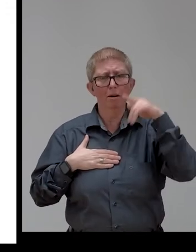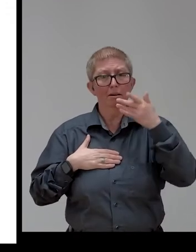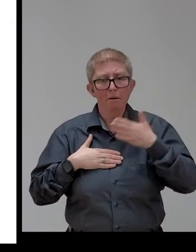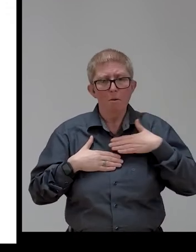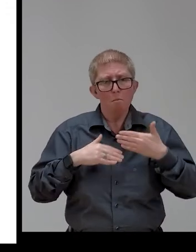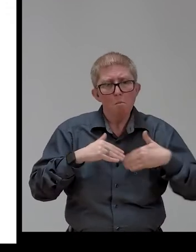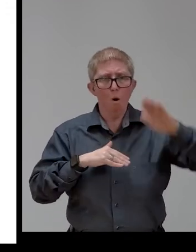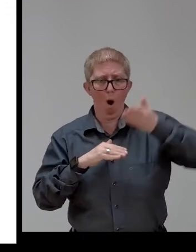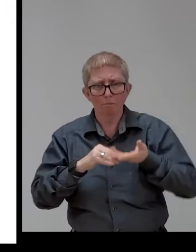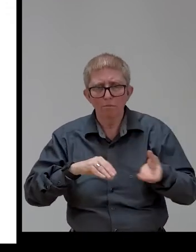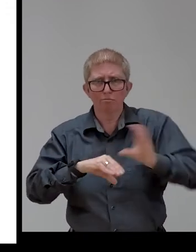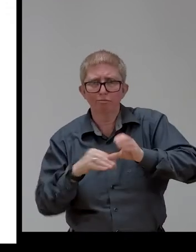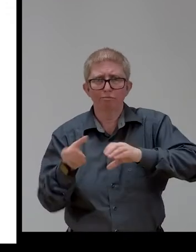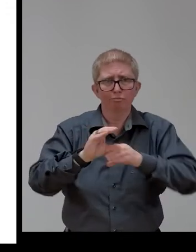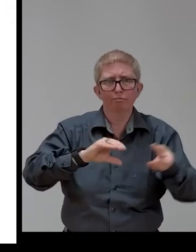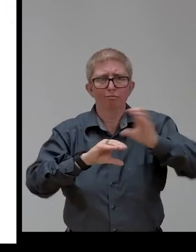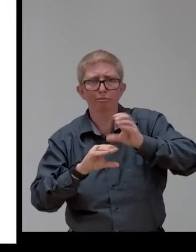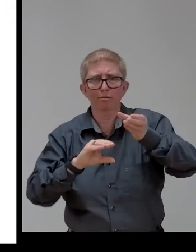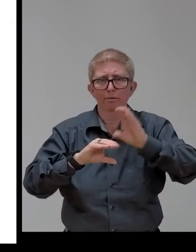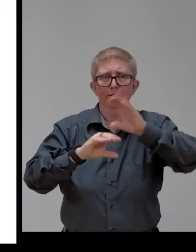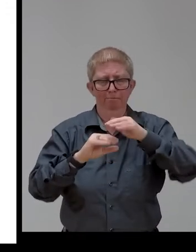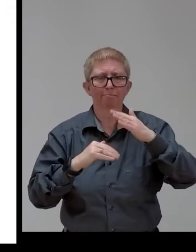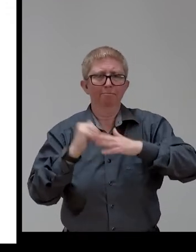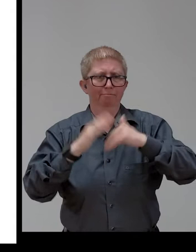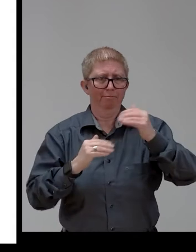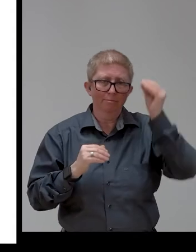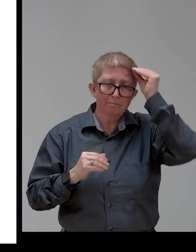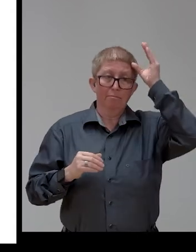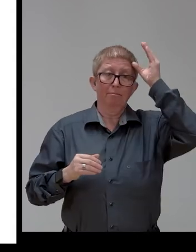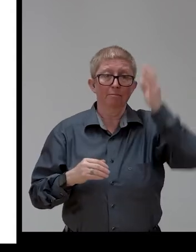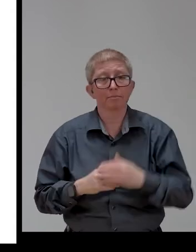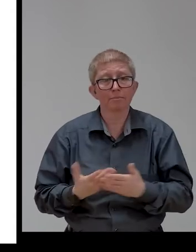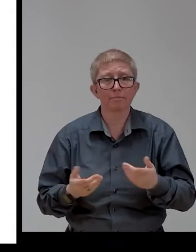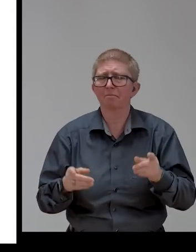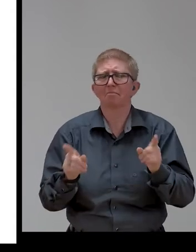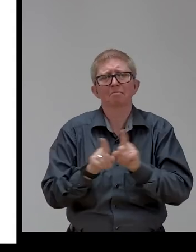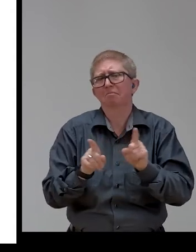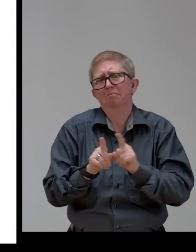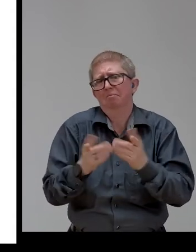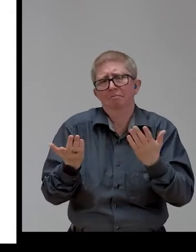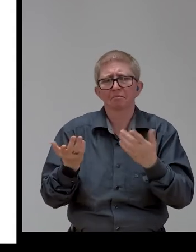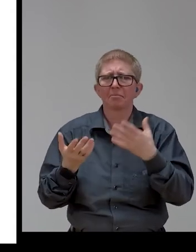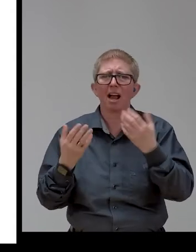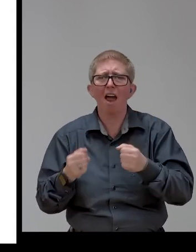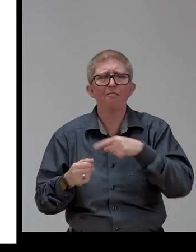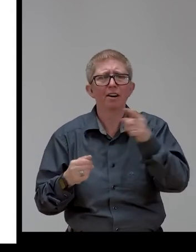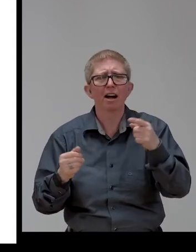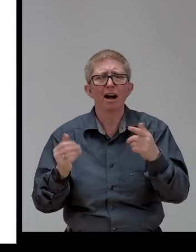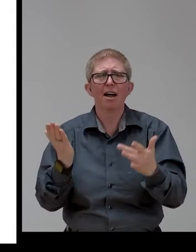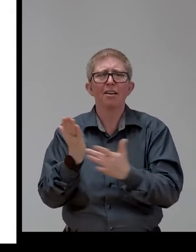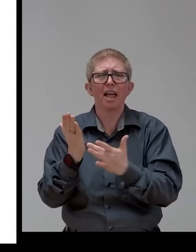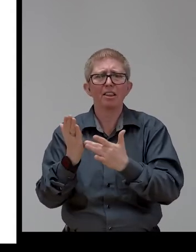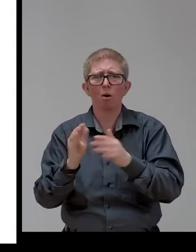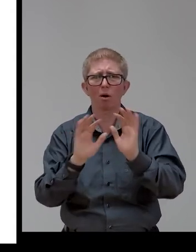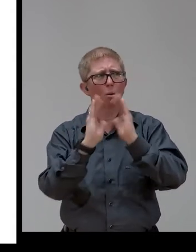those non-technological jobs that suddenly require certain digital skills to be performed, and also advanced